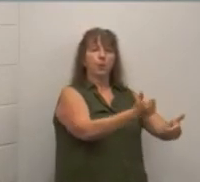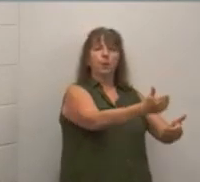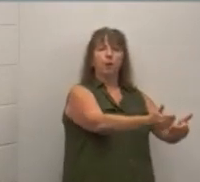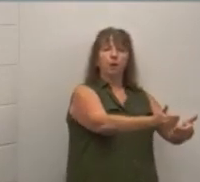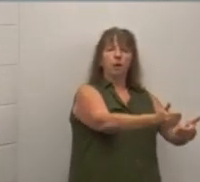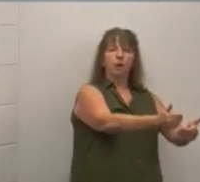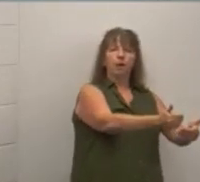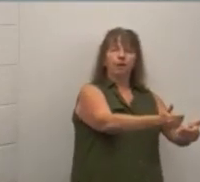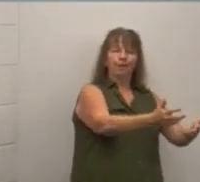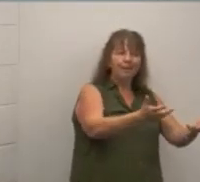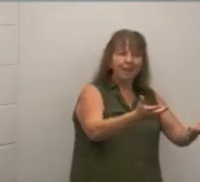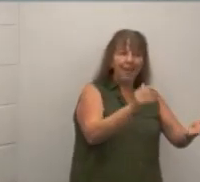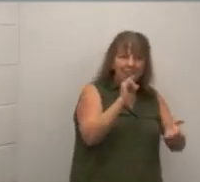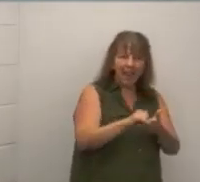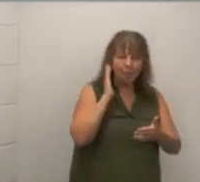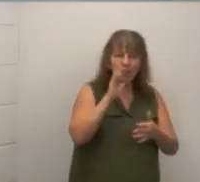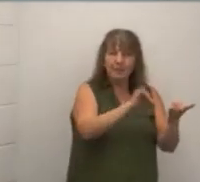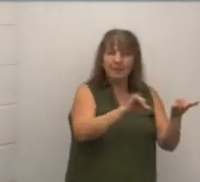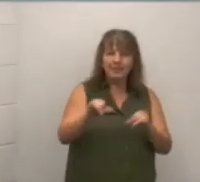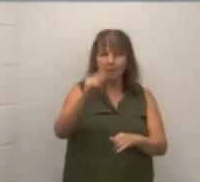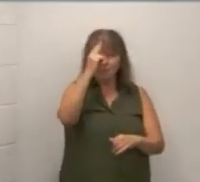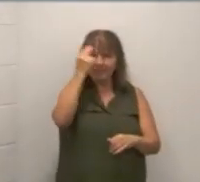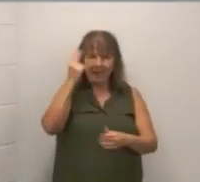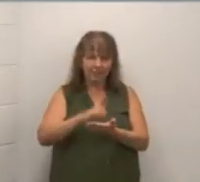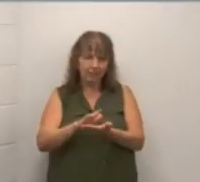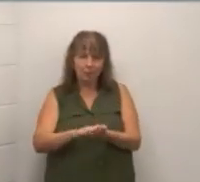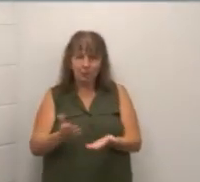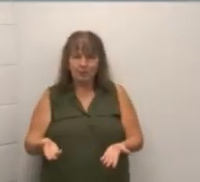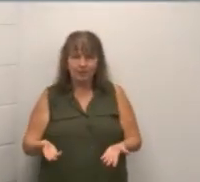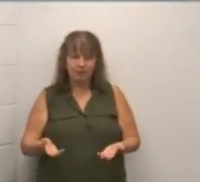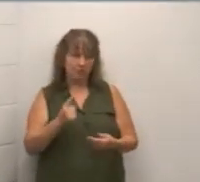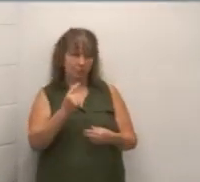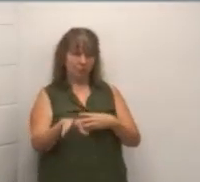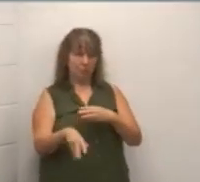two schools that you mentioned. Is there anything anyone wants to add there?